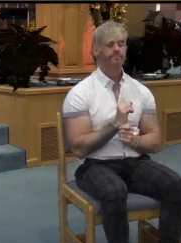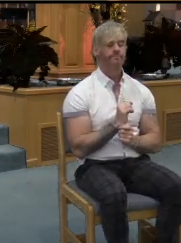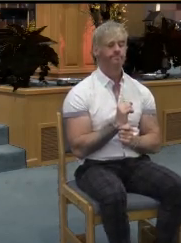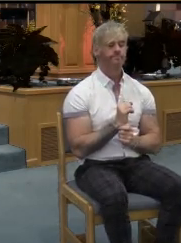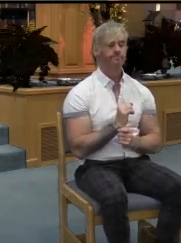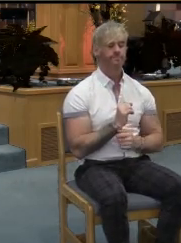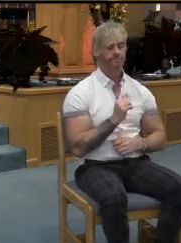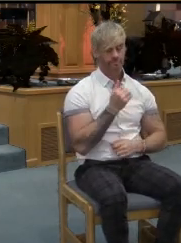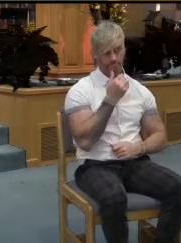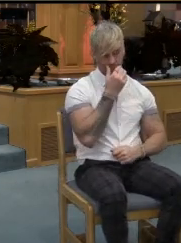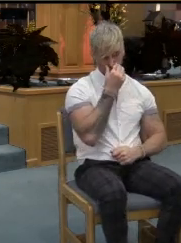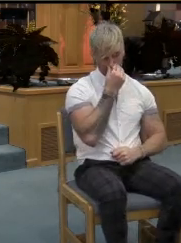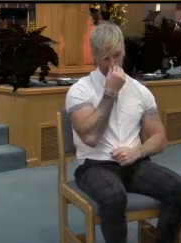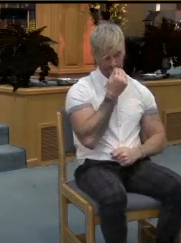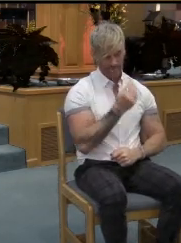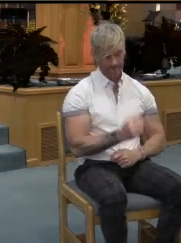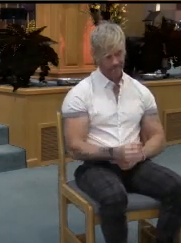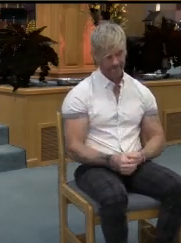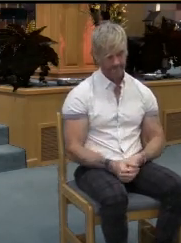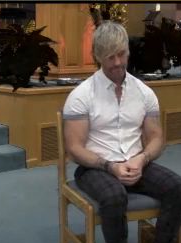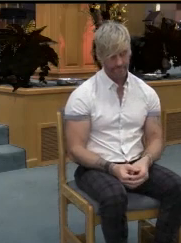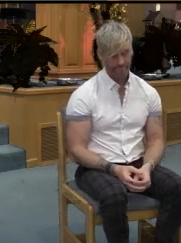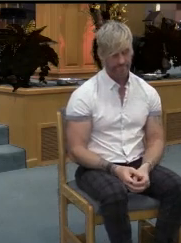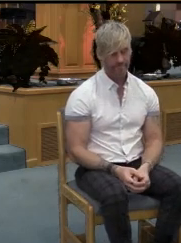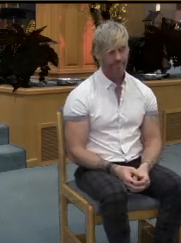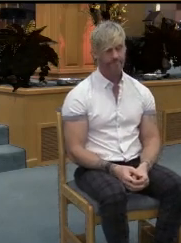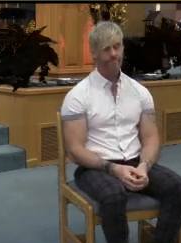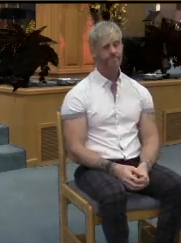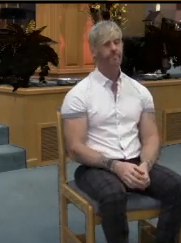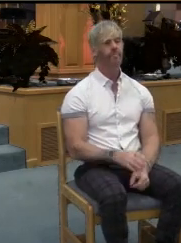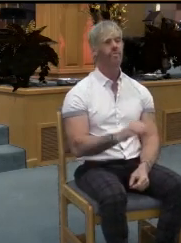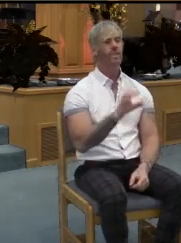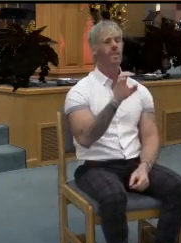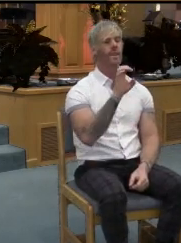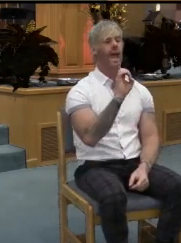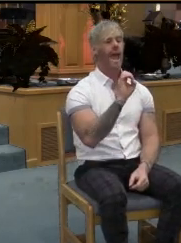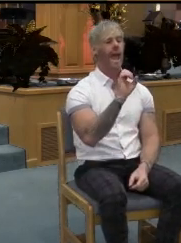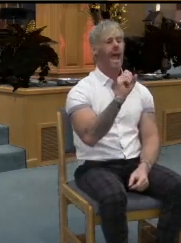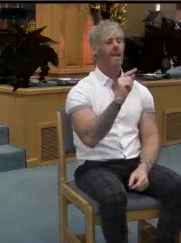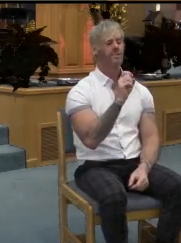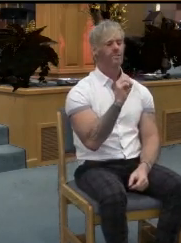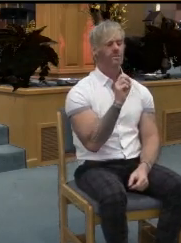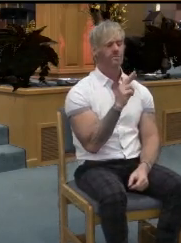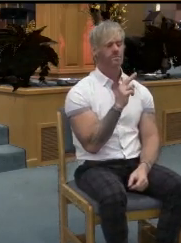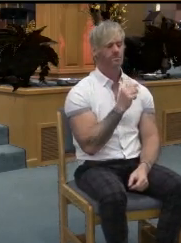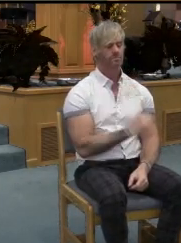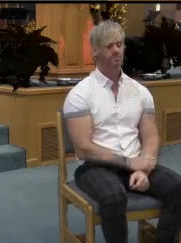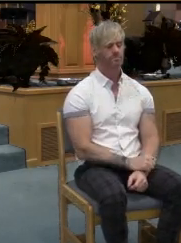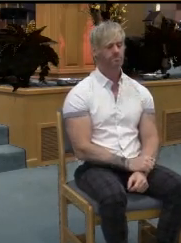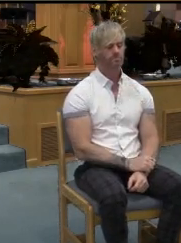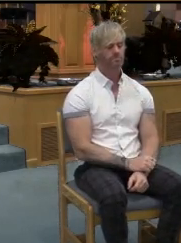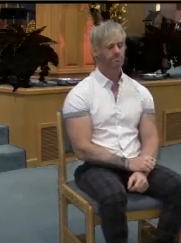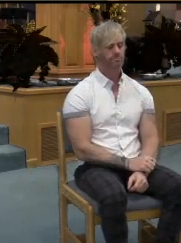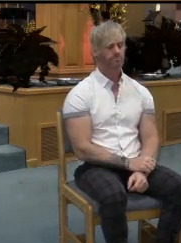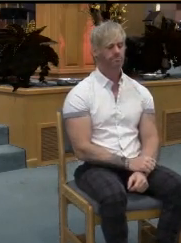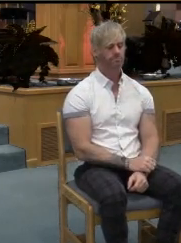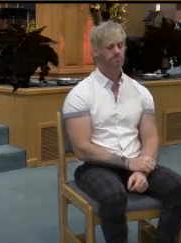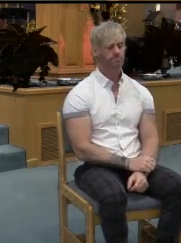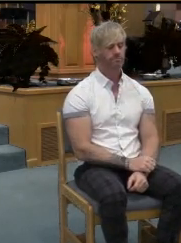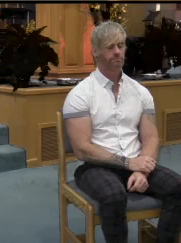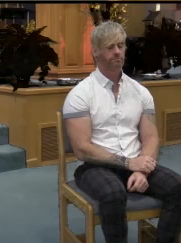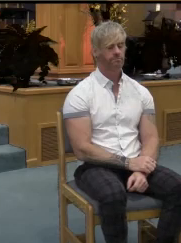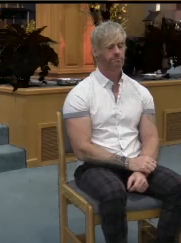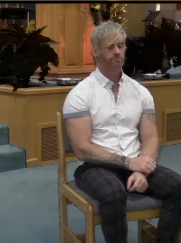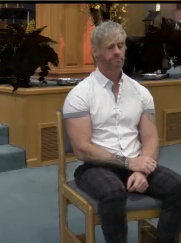Mordecai told his niece Esther, if you keep silent this time, liberation and deliverance will come to the Jewish people